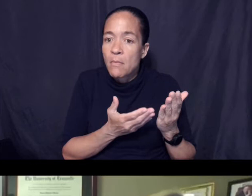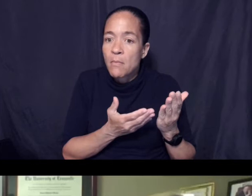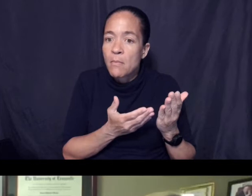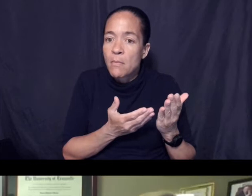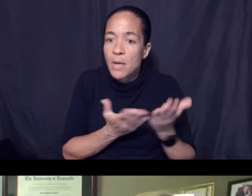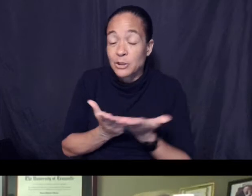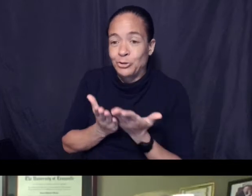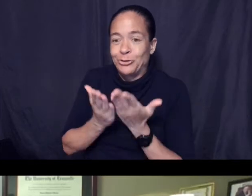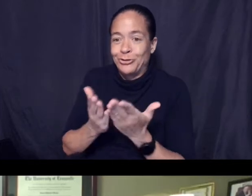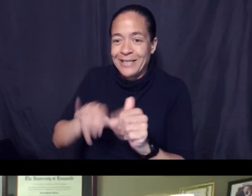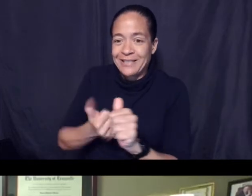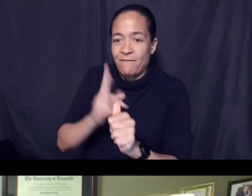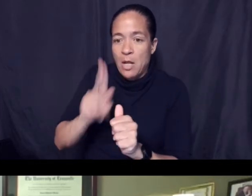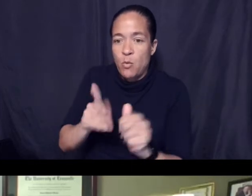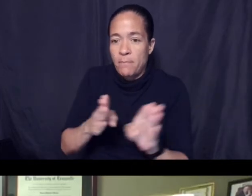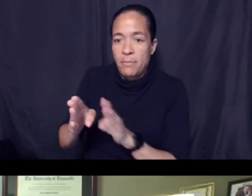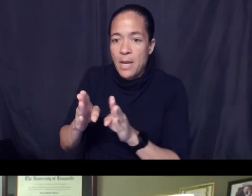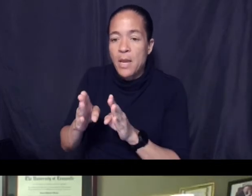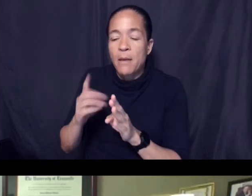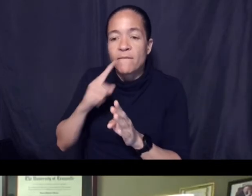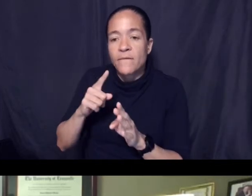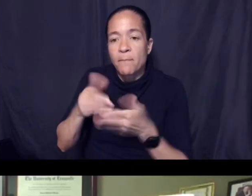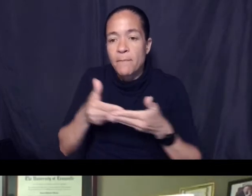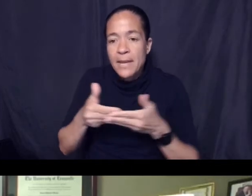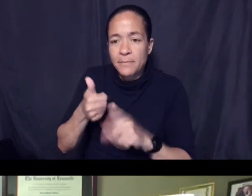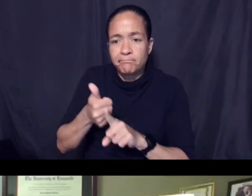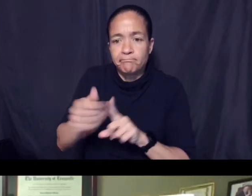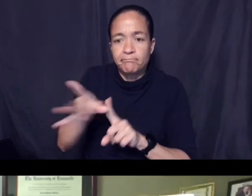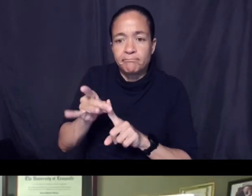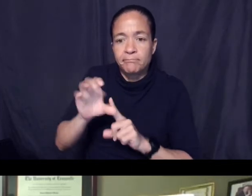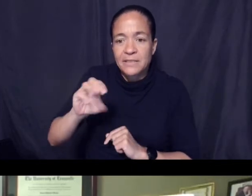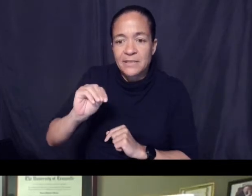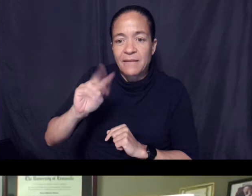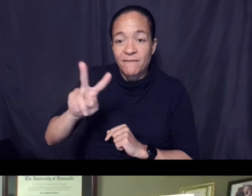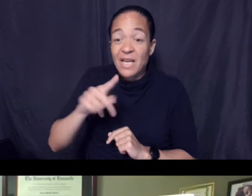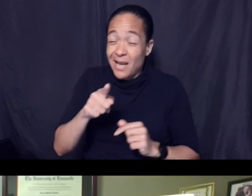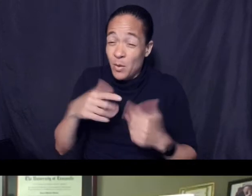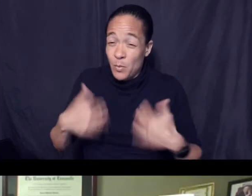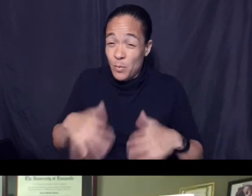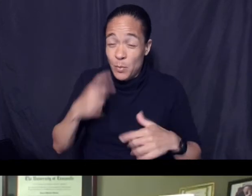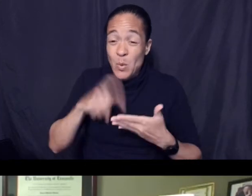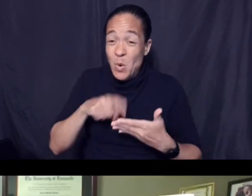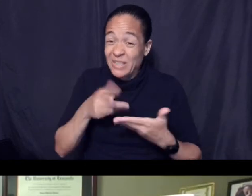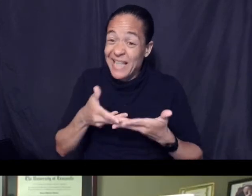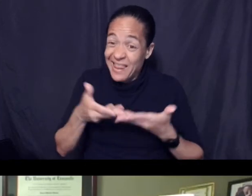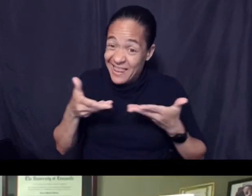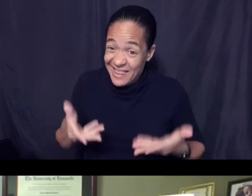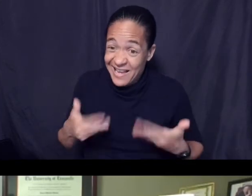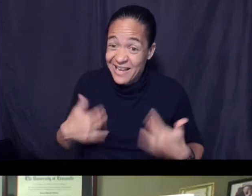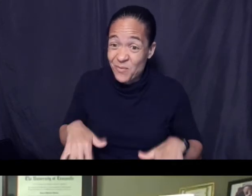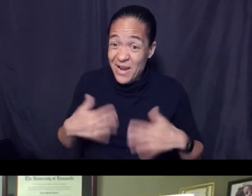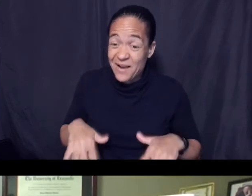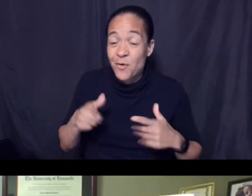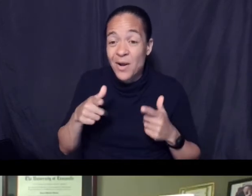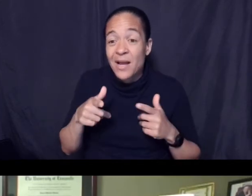suggested follow-up plan for babies with congenital CMV. And you can see it's quite busy. Okay, it's a lot for families